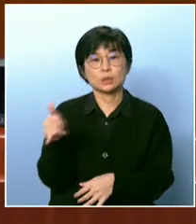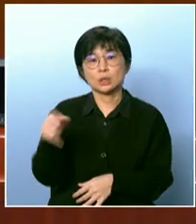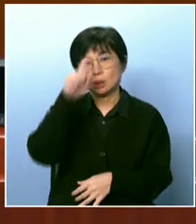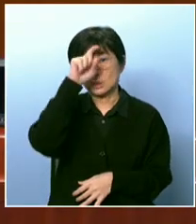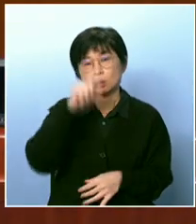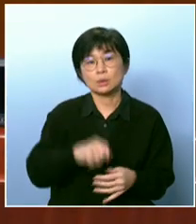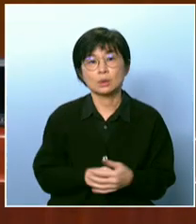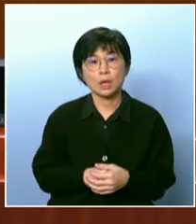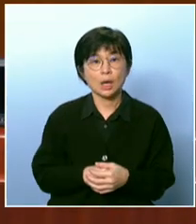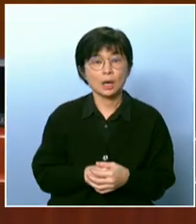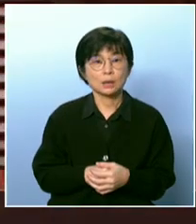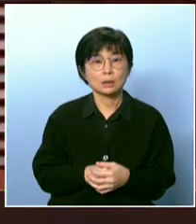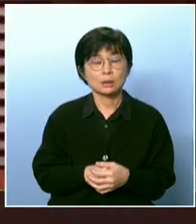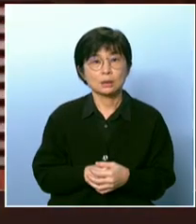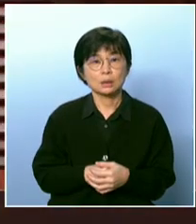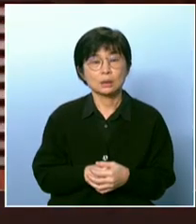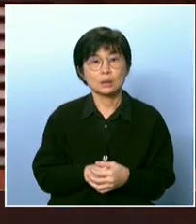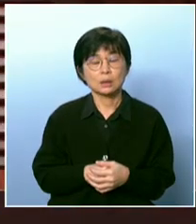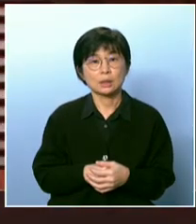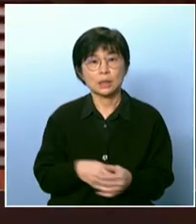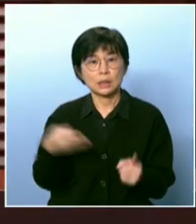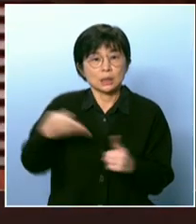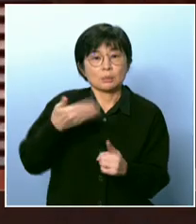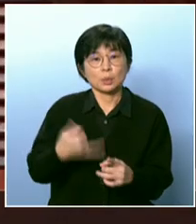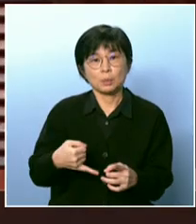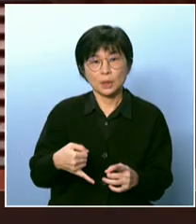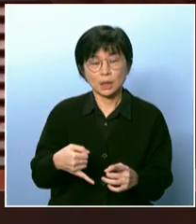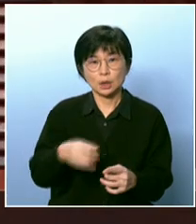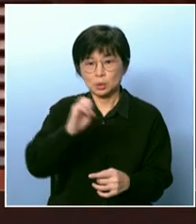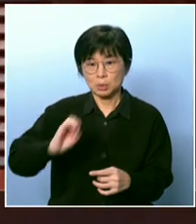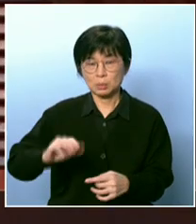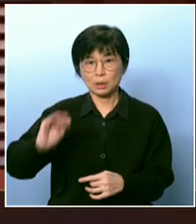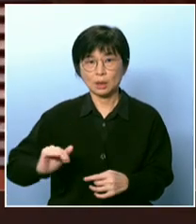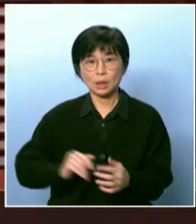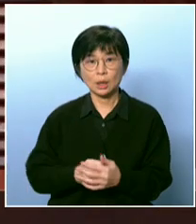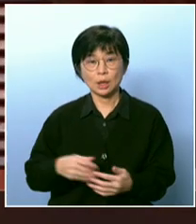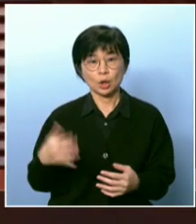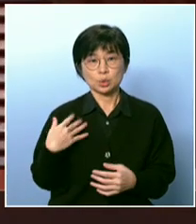mentors, well, I asked about the attendance rate.